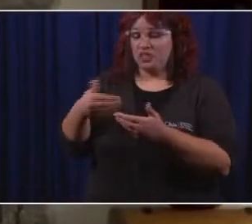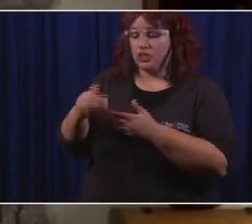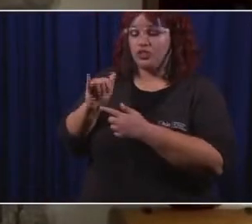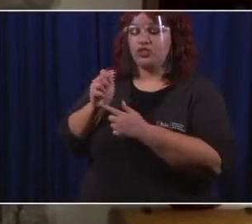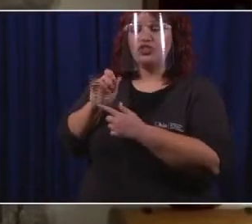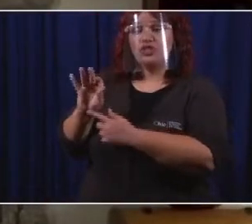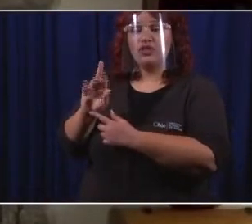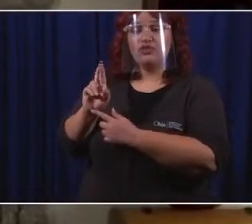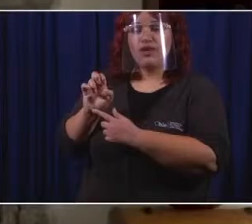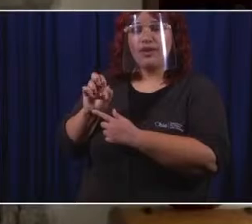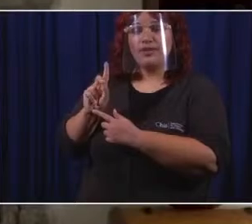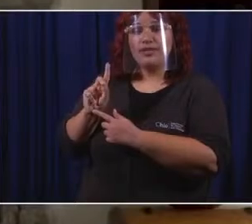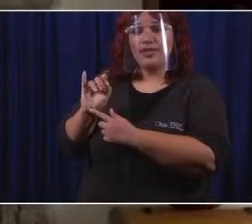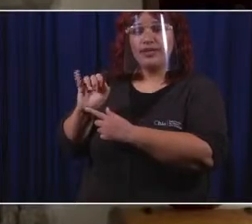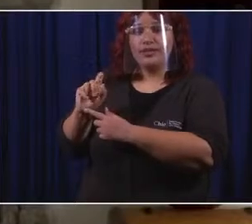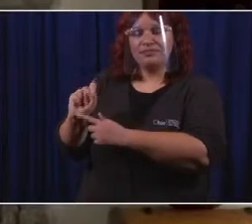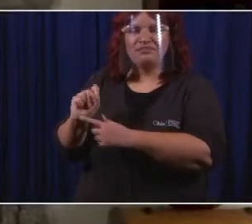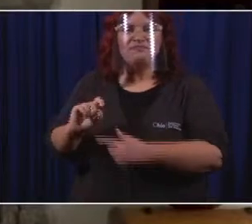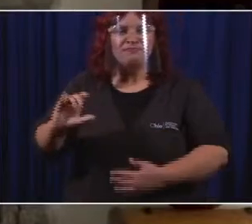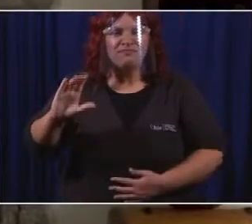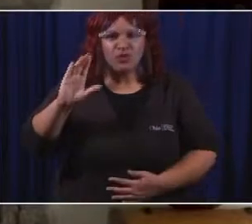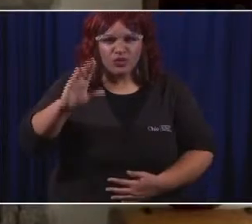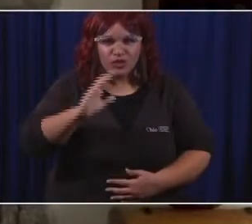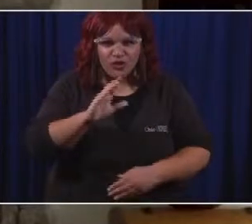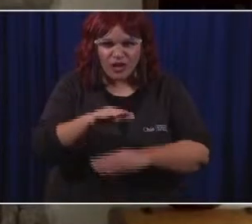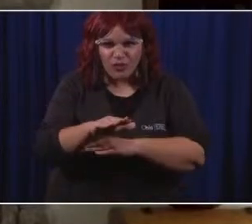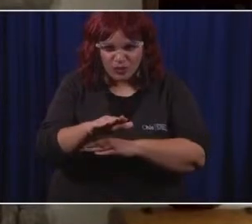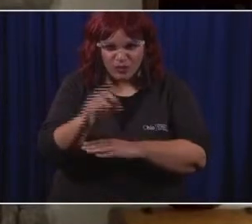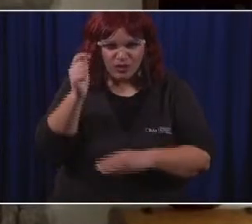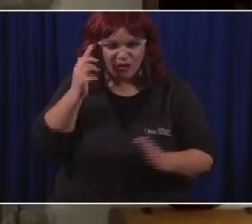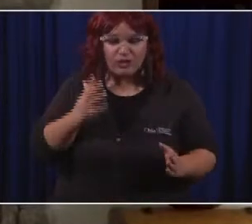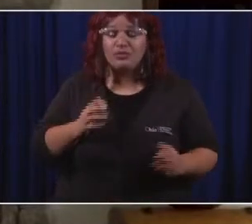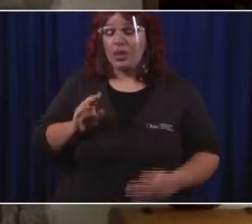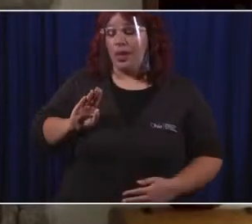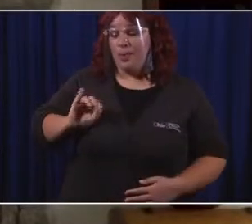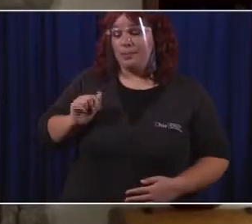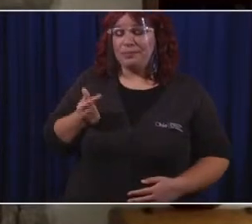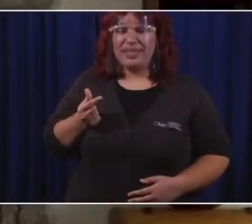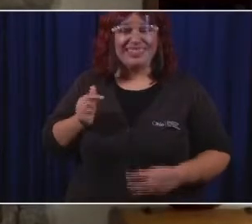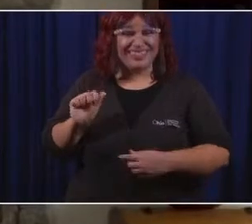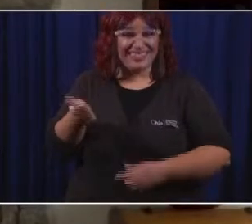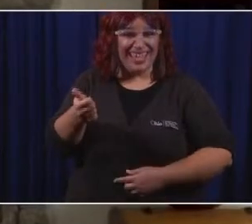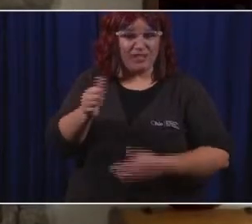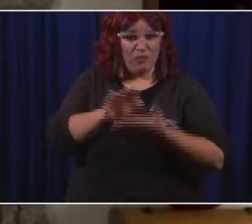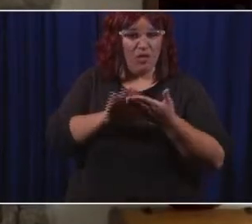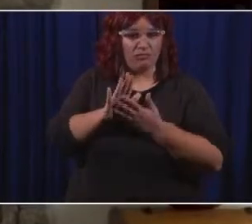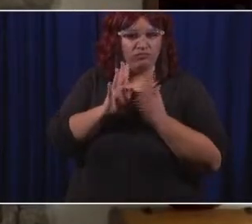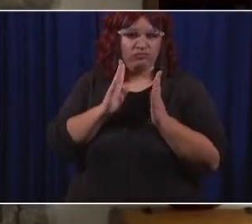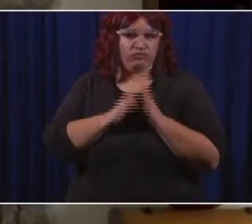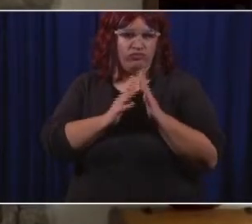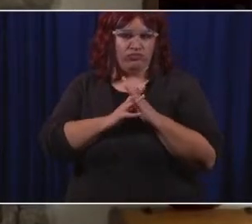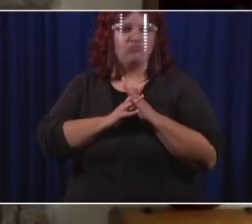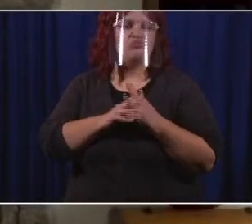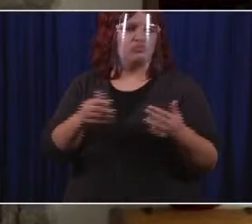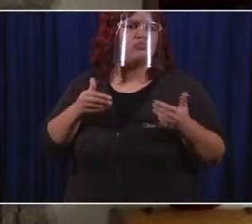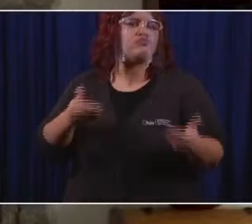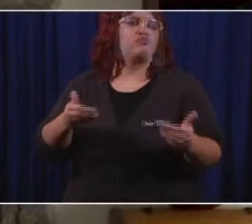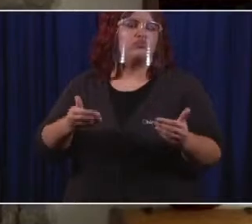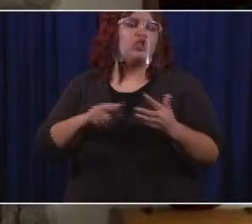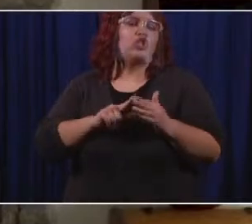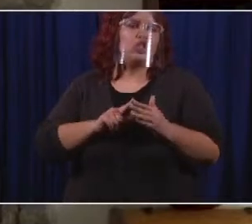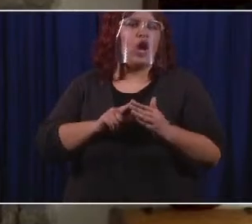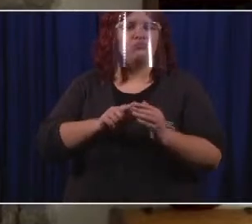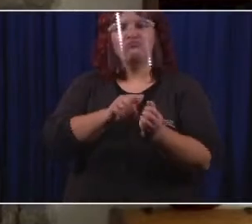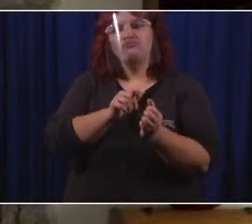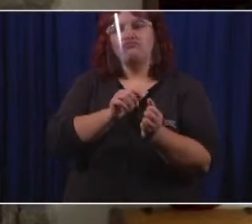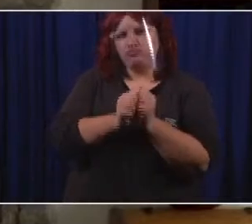The Big Ten continues to have its games, obviously. Here in Columbus, local health experts are worried about the house parties,